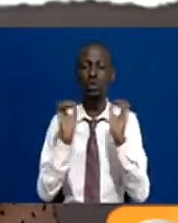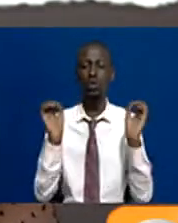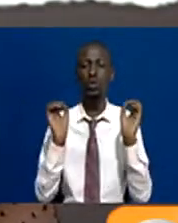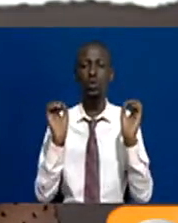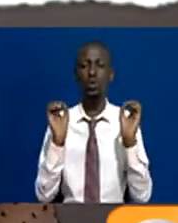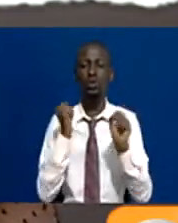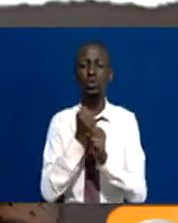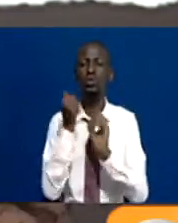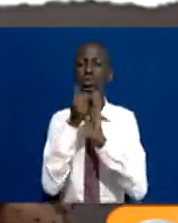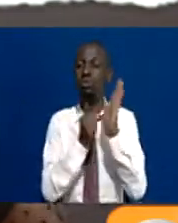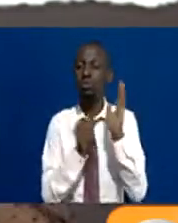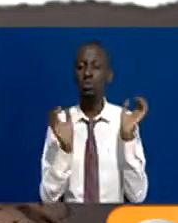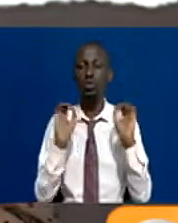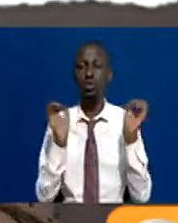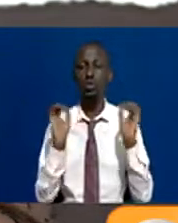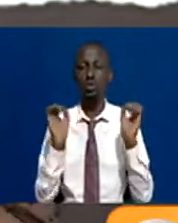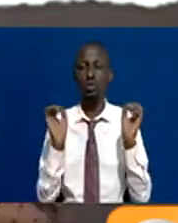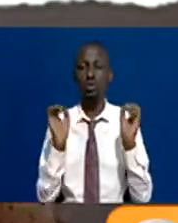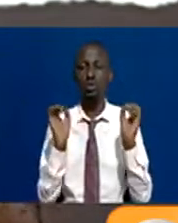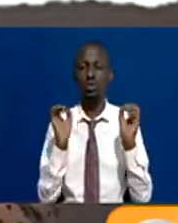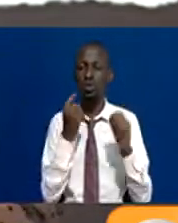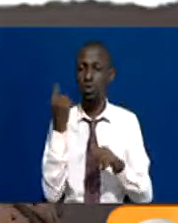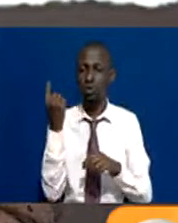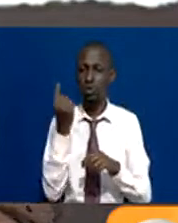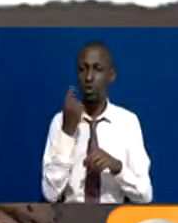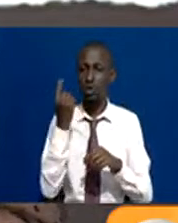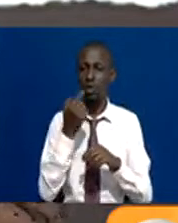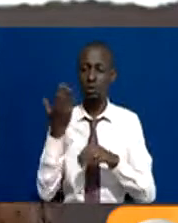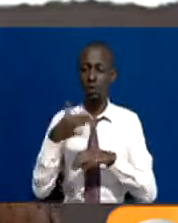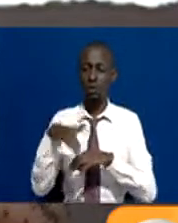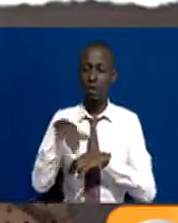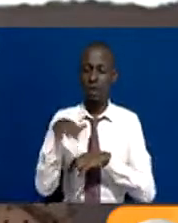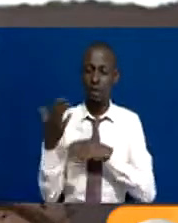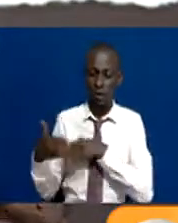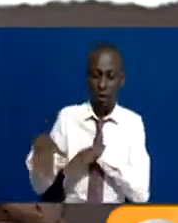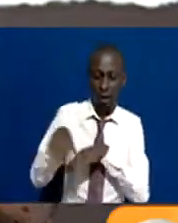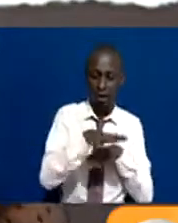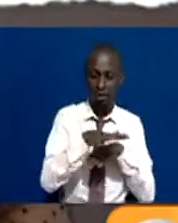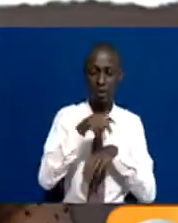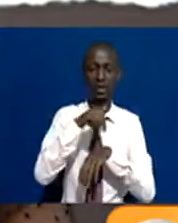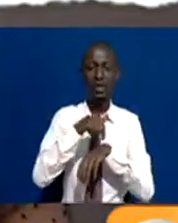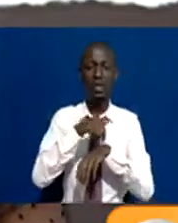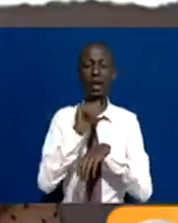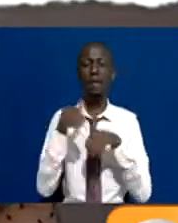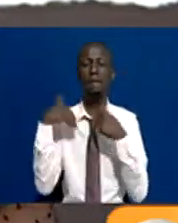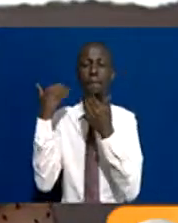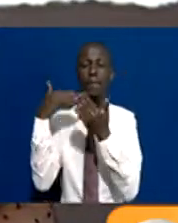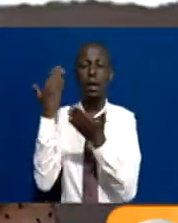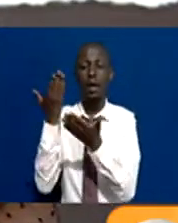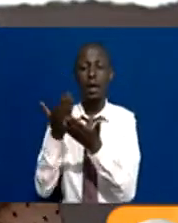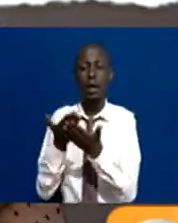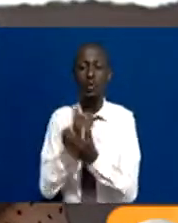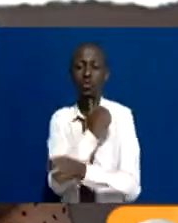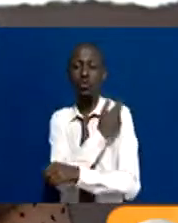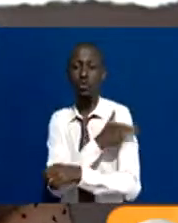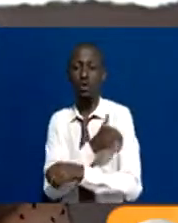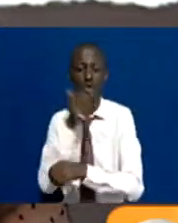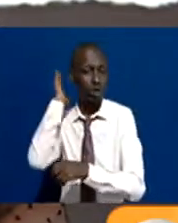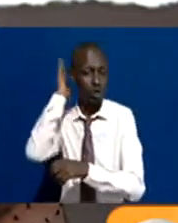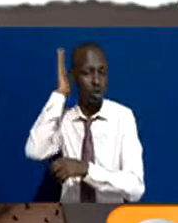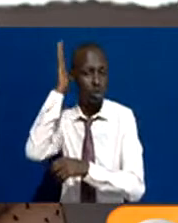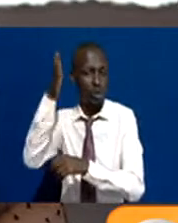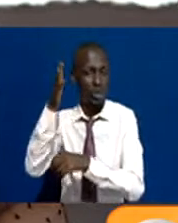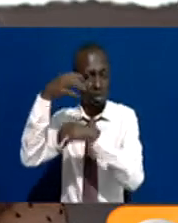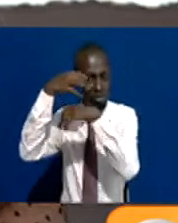all that. If you can just find a way to cover it so that it can be seen when you get to the medical examination room for